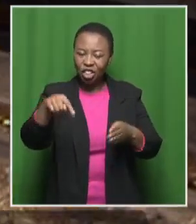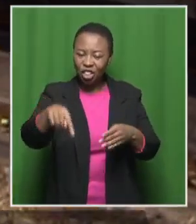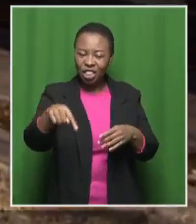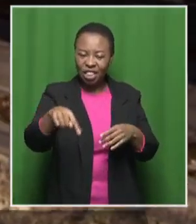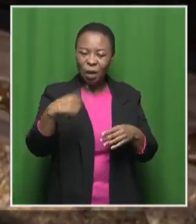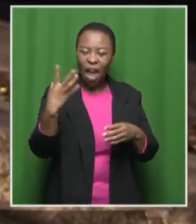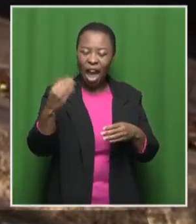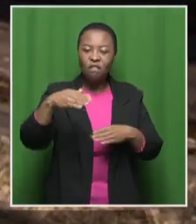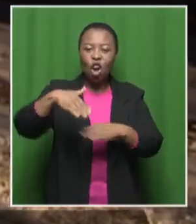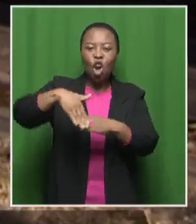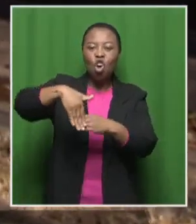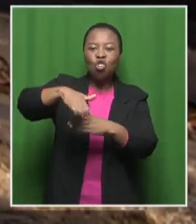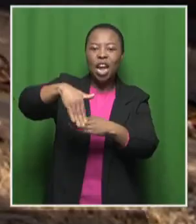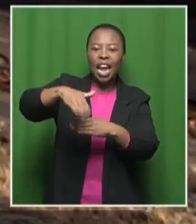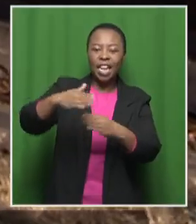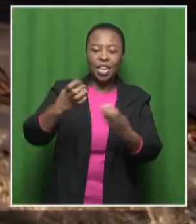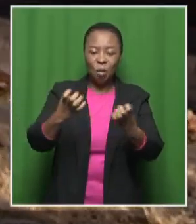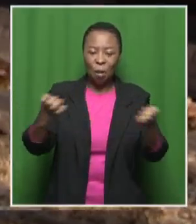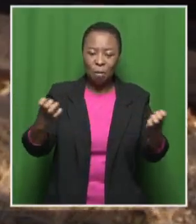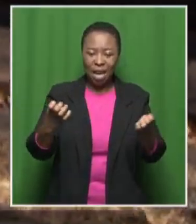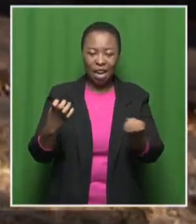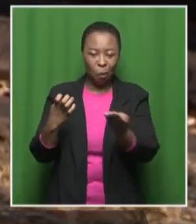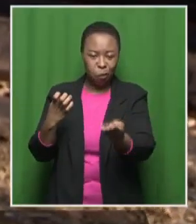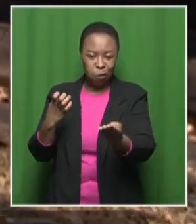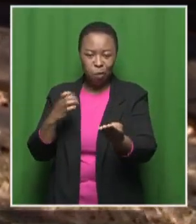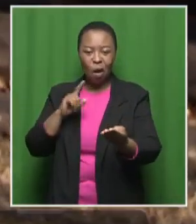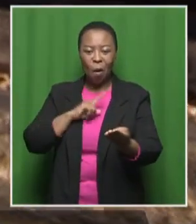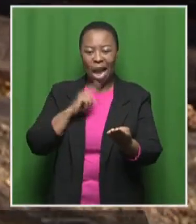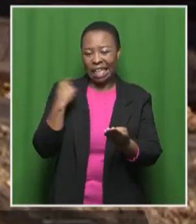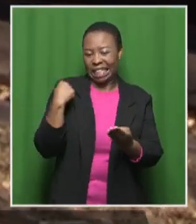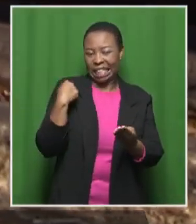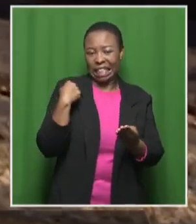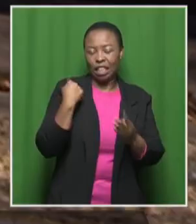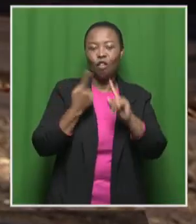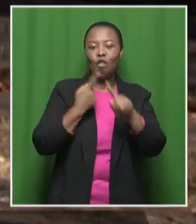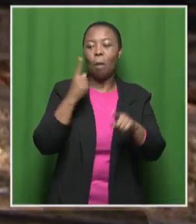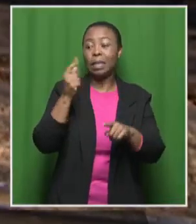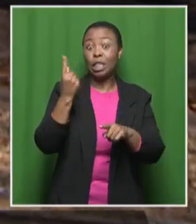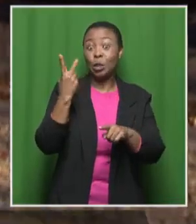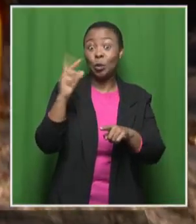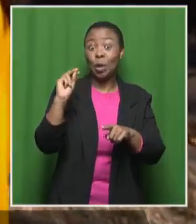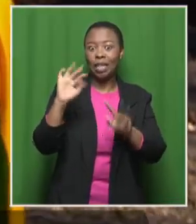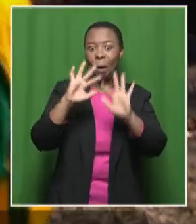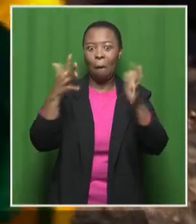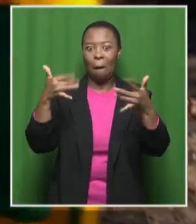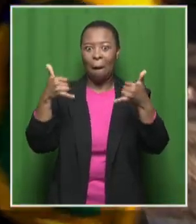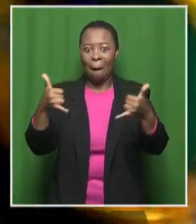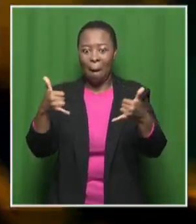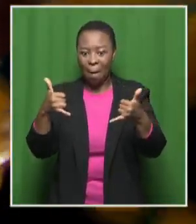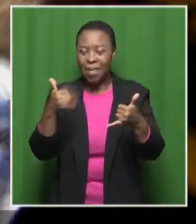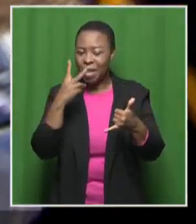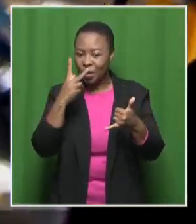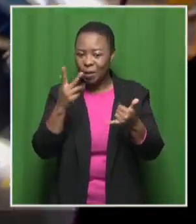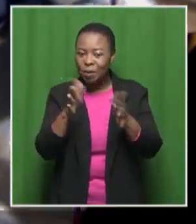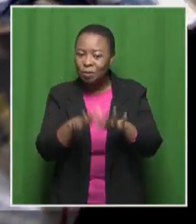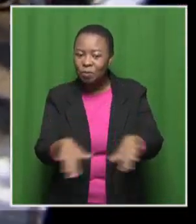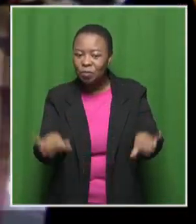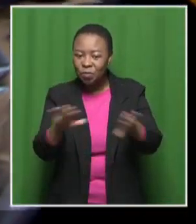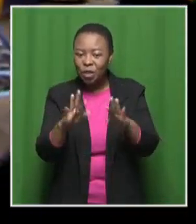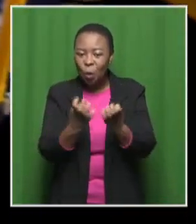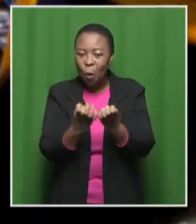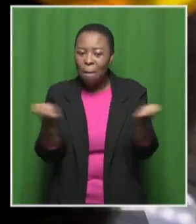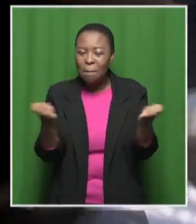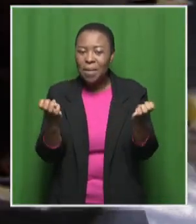got cricket equipment because, as I said, we've recently come out of the T20 Cricket World Cup. So you can see here's all the cricket